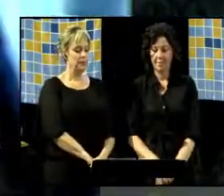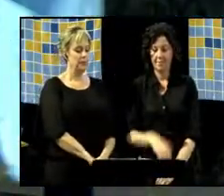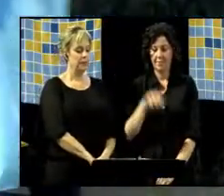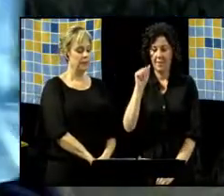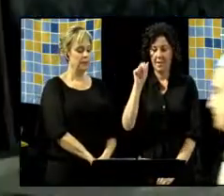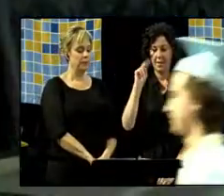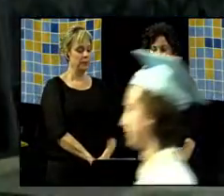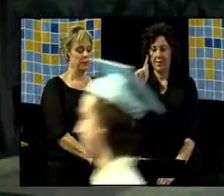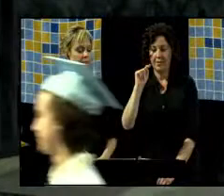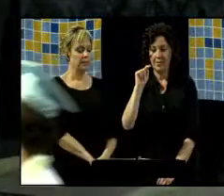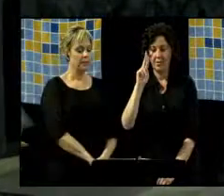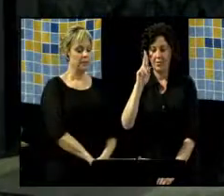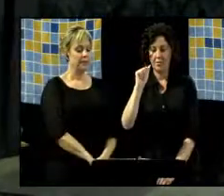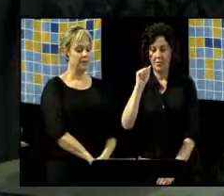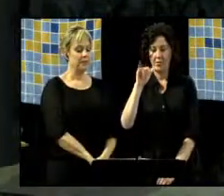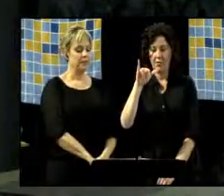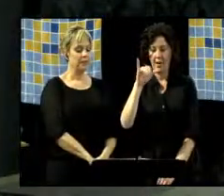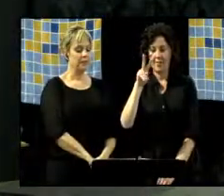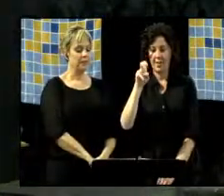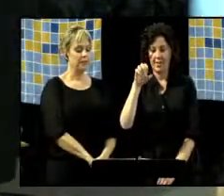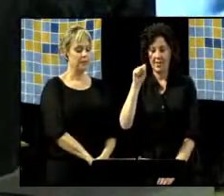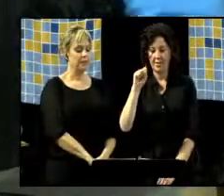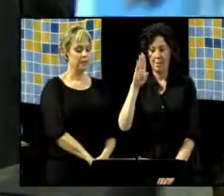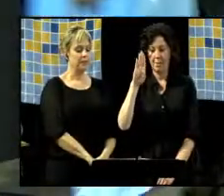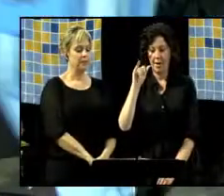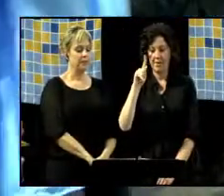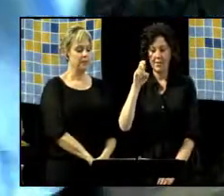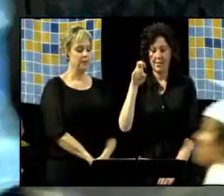and Travius Teeley Bostic,